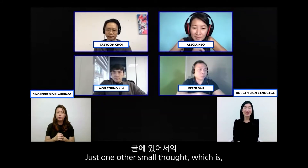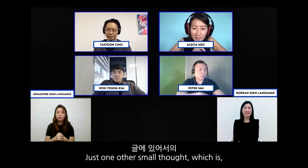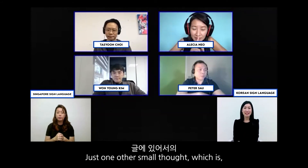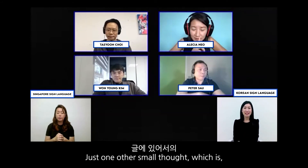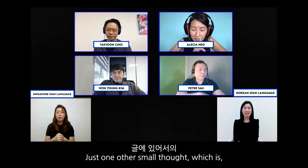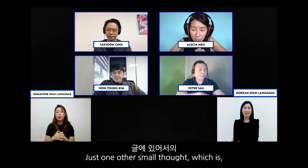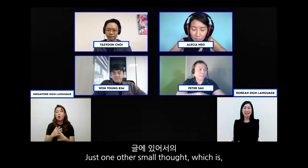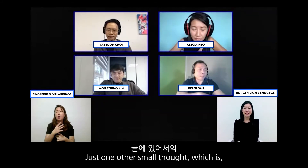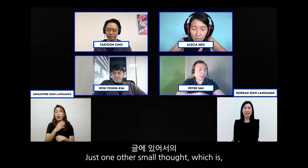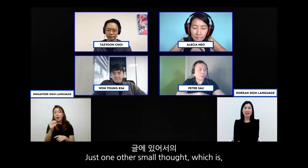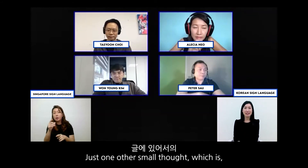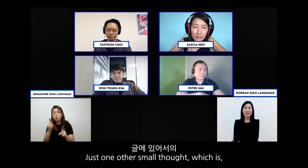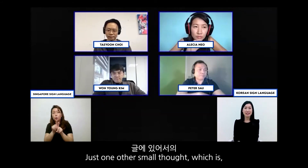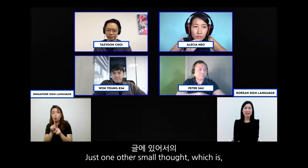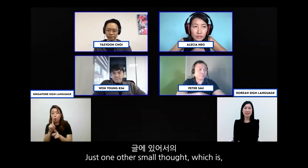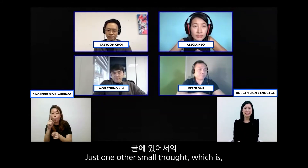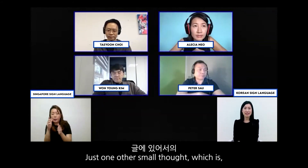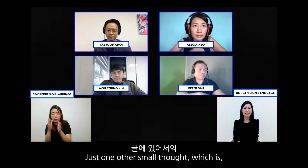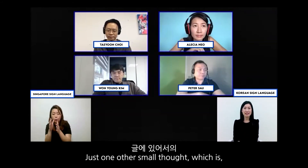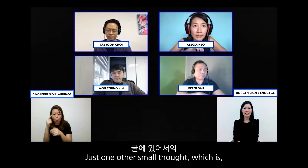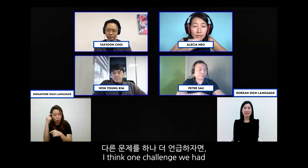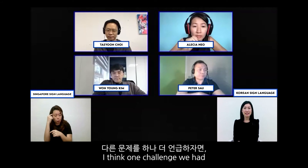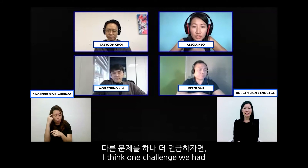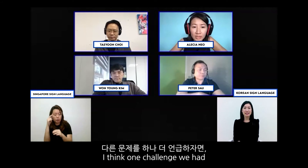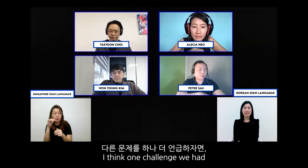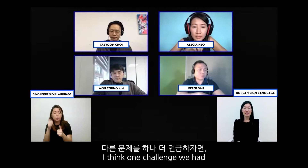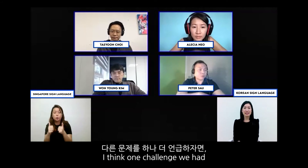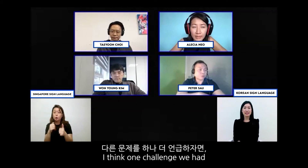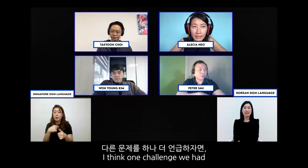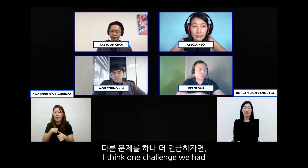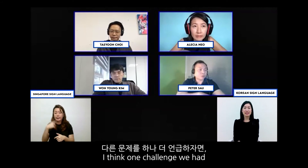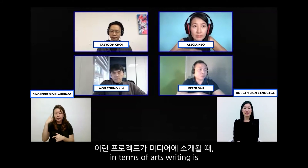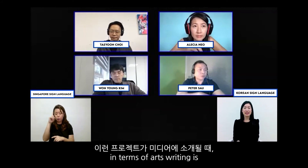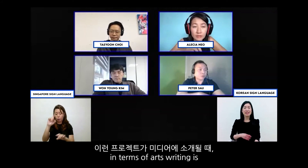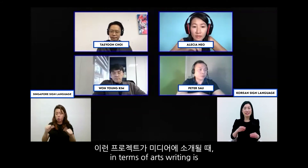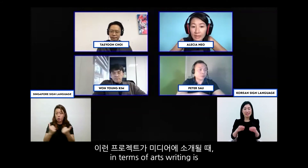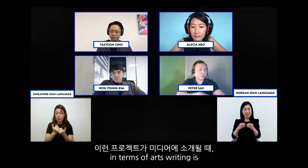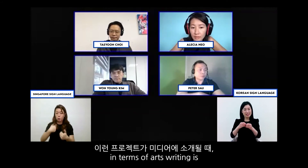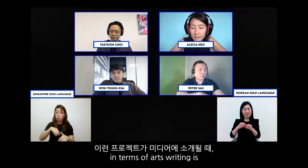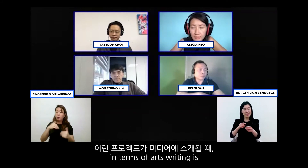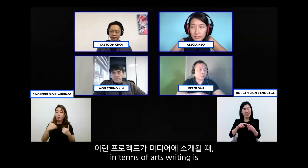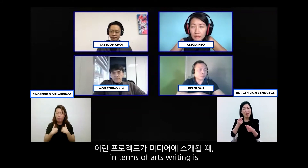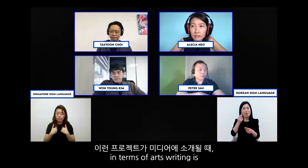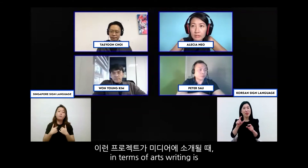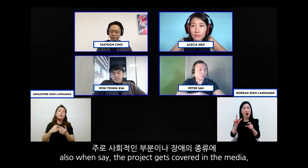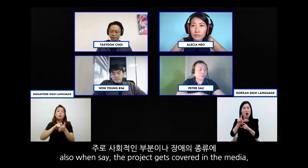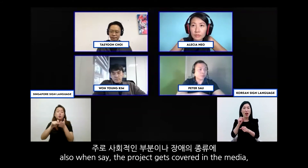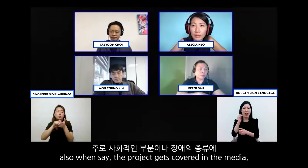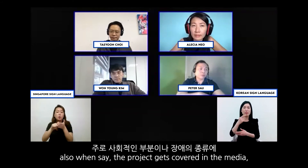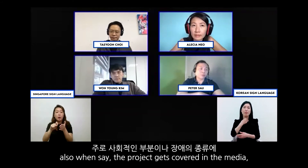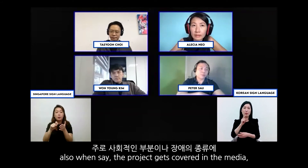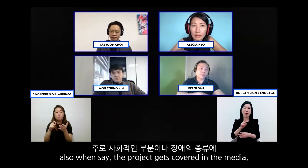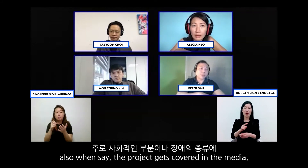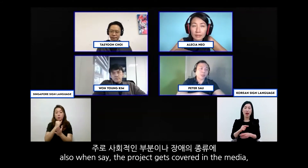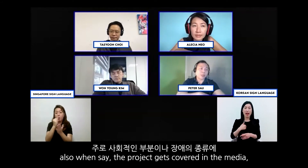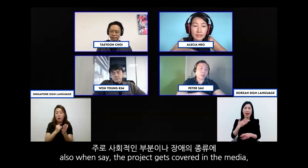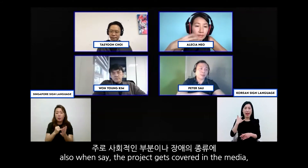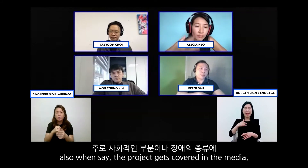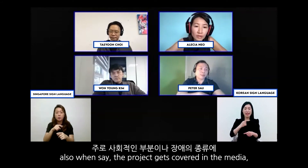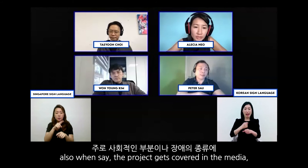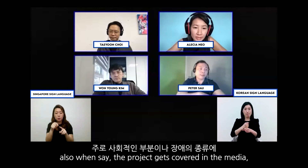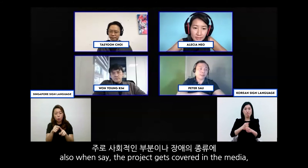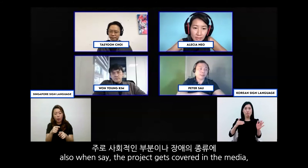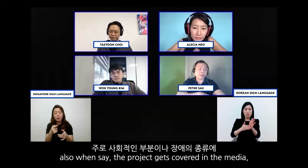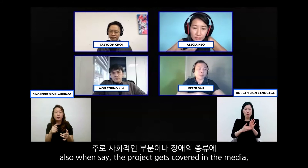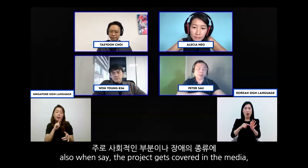Just one other small thought, which is I think one challenge we had in terms of arts writing is also when, say,